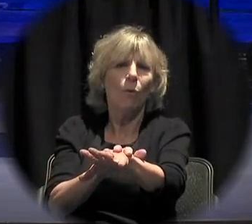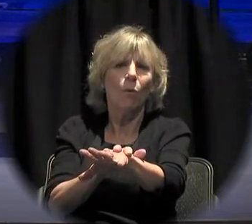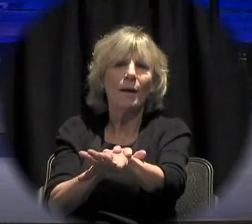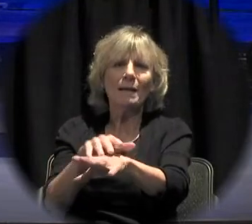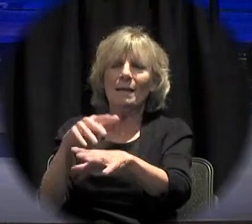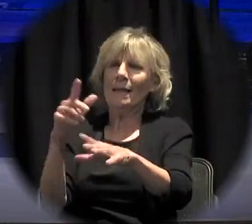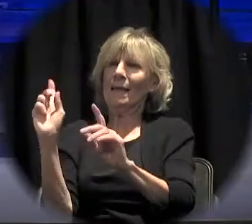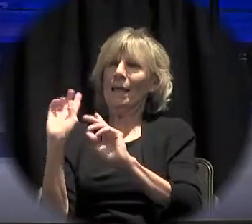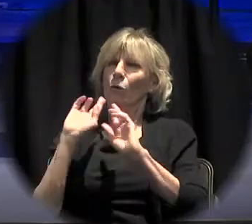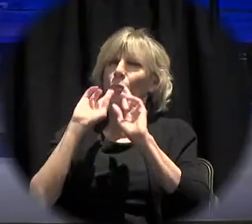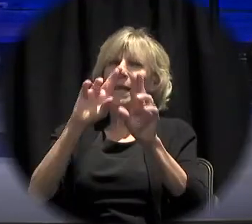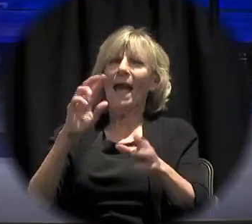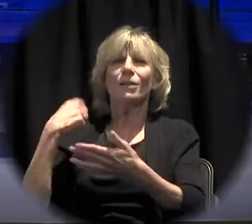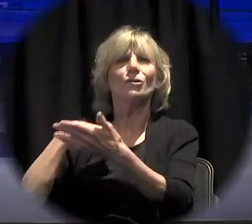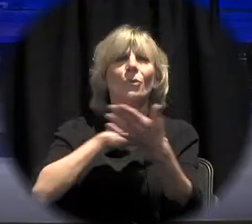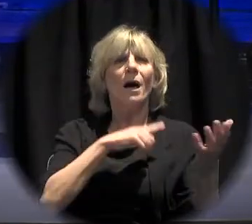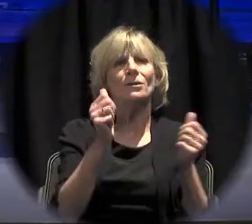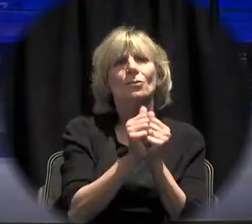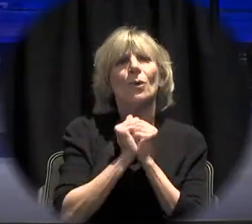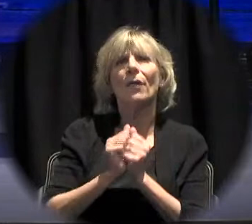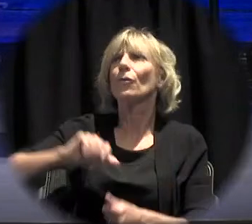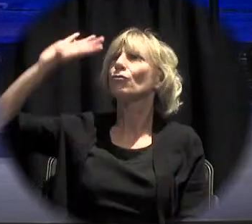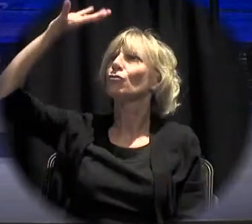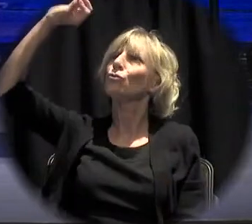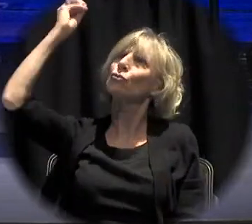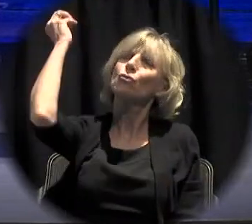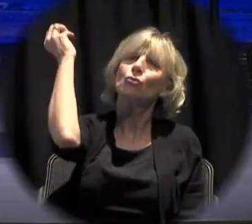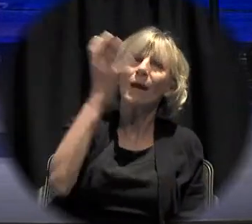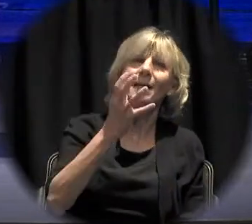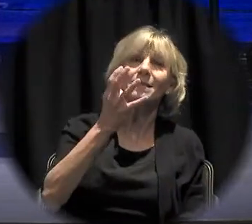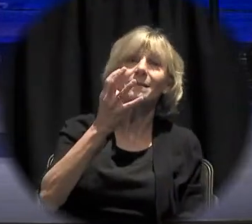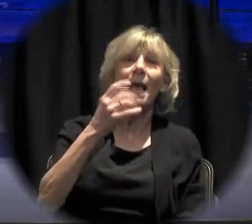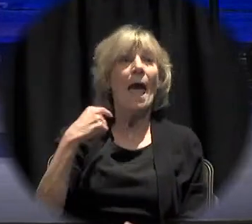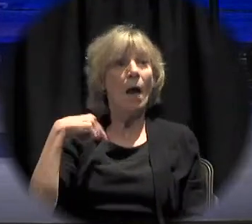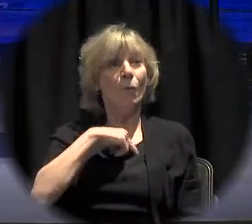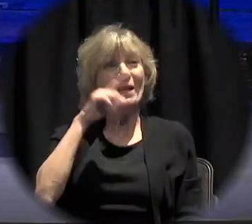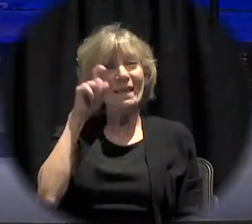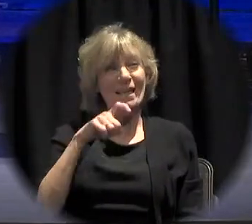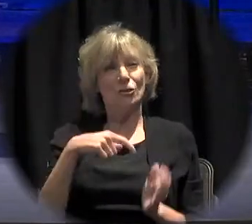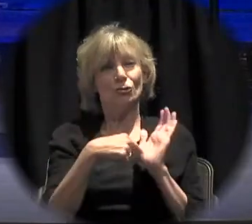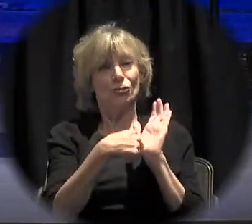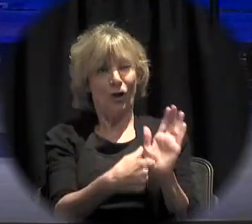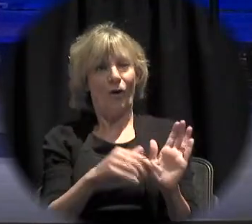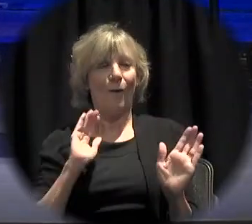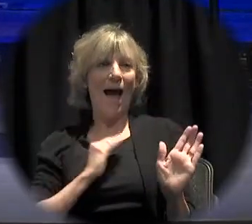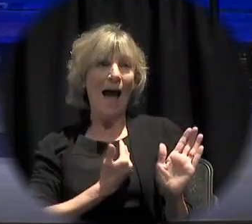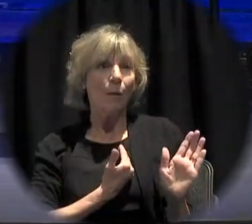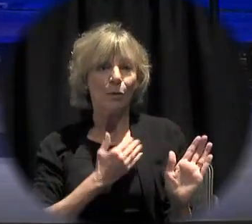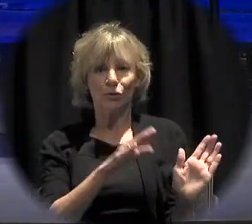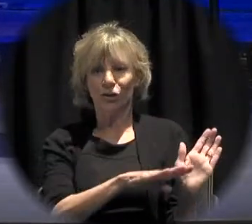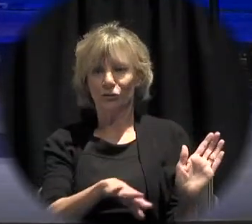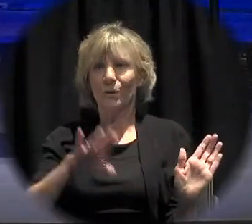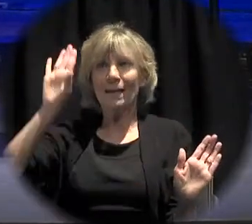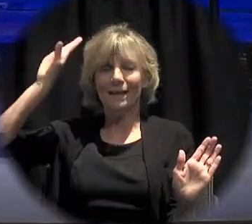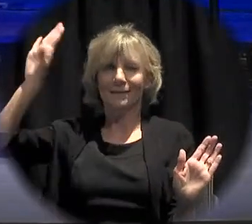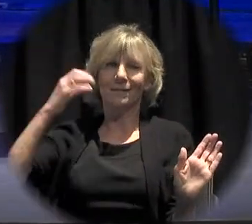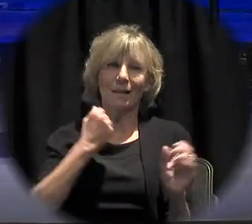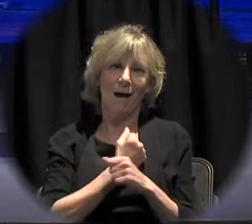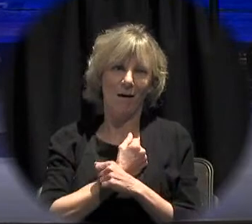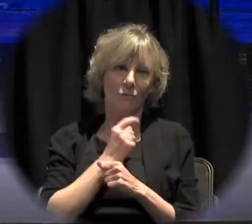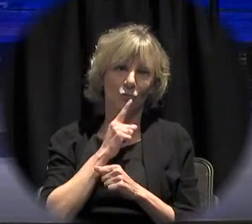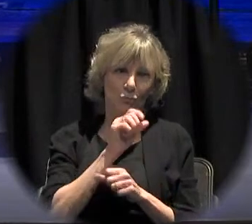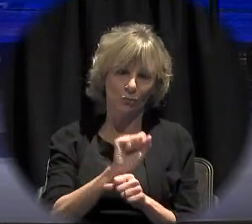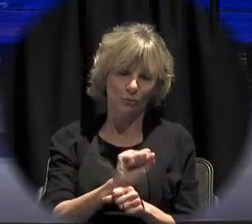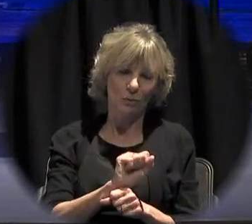as parents is to model that and point our children to their heavenly Father and the one who is ultimately their faithful one and the one who